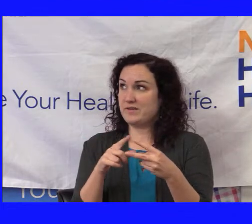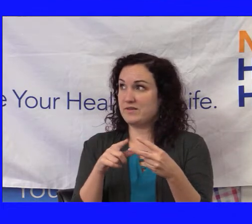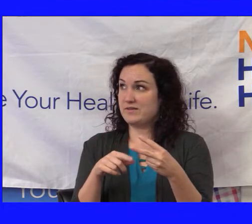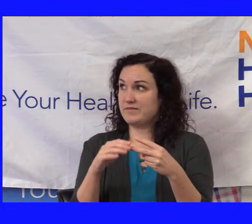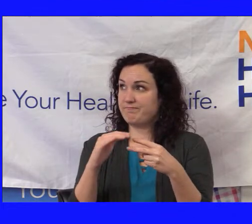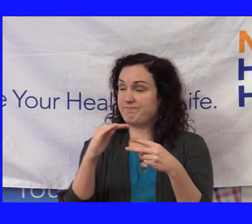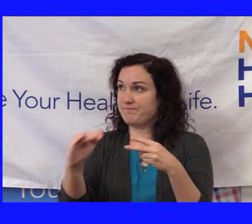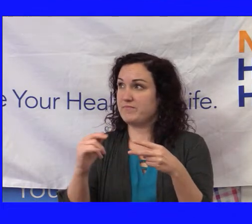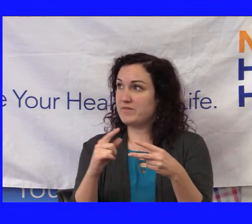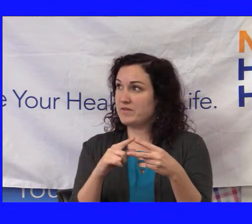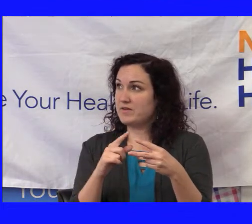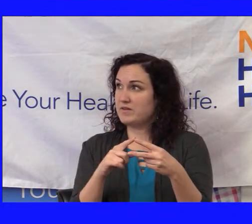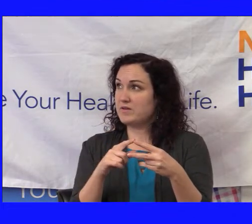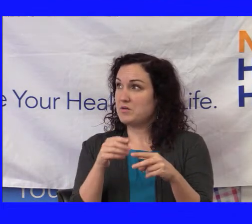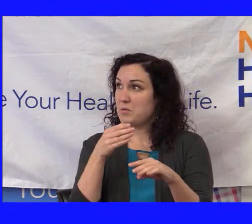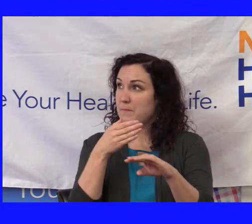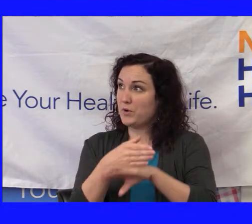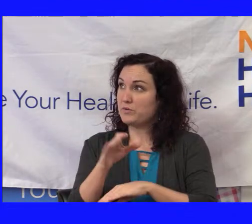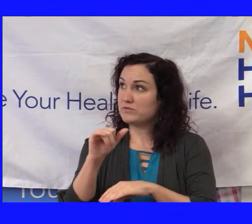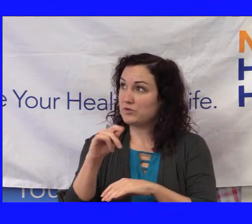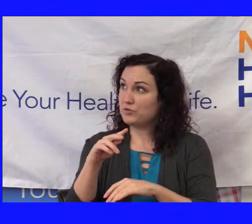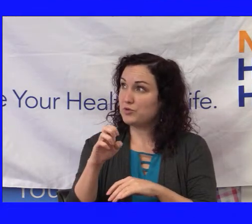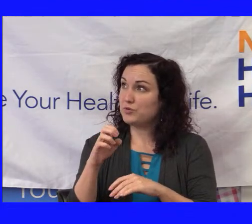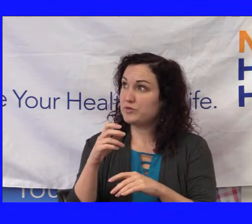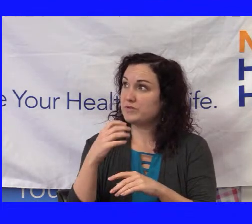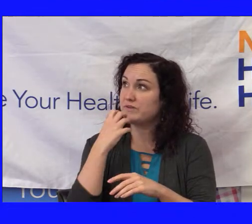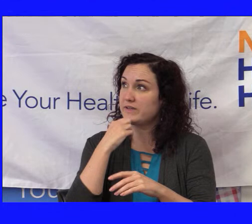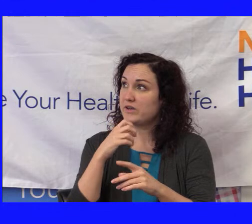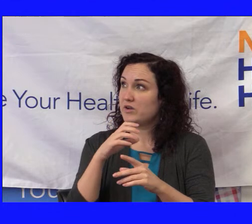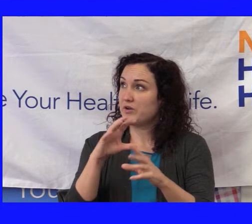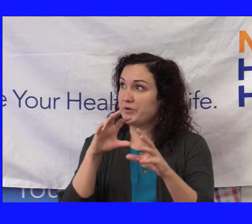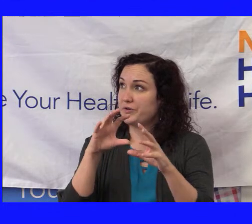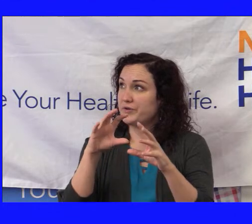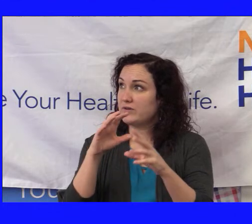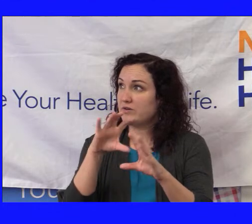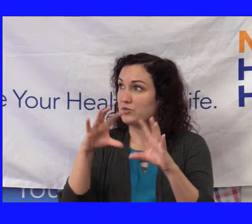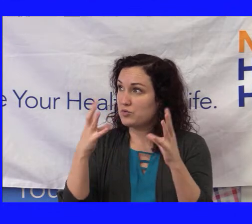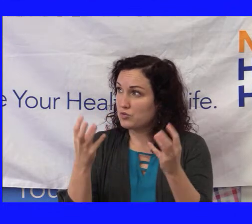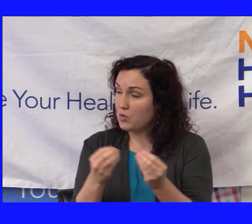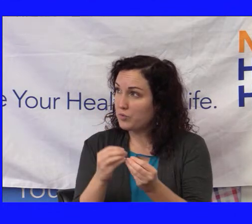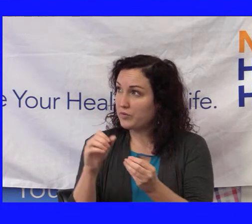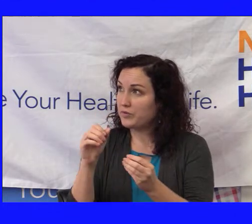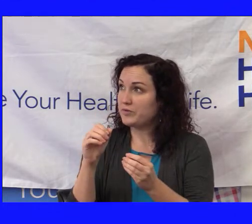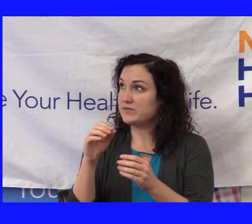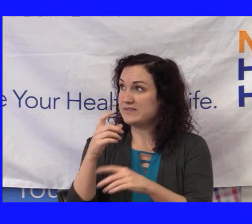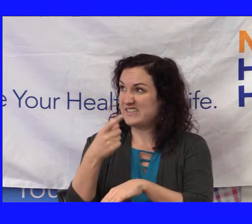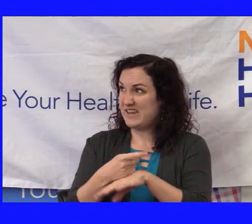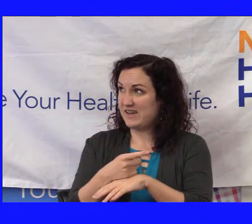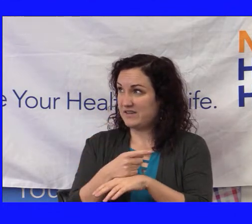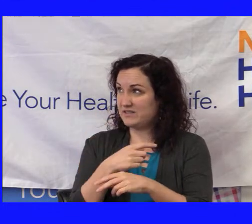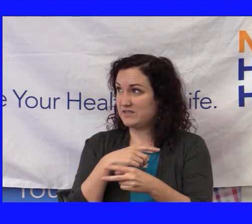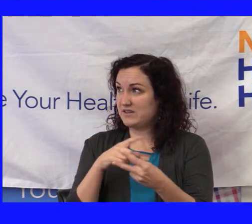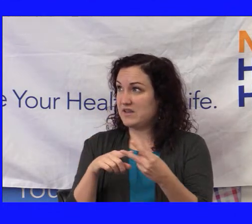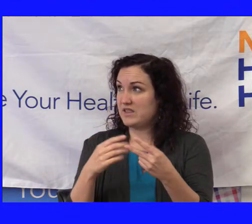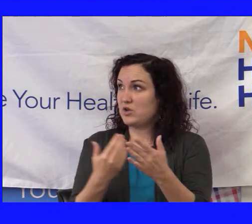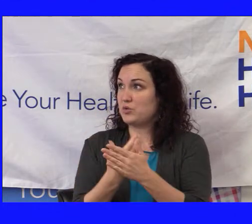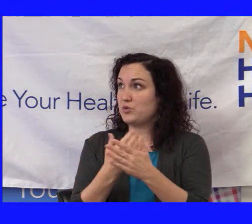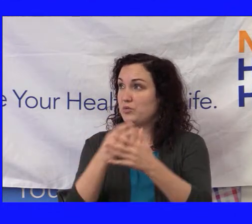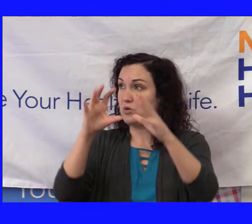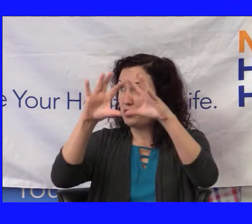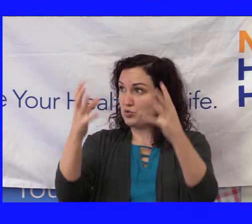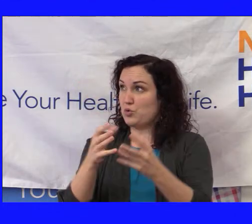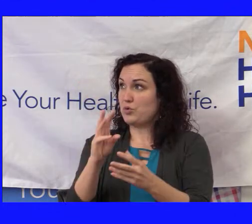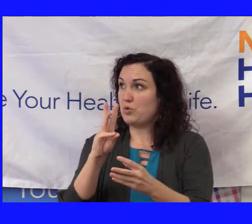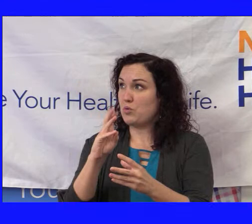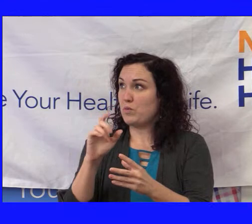steady trend. Our post-acute accounts receivable days remain relatively steady, and then we have our new measure of total